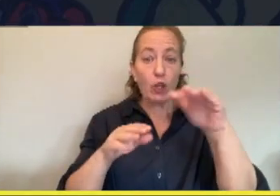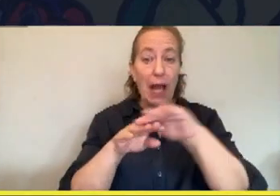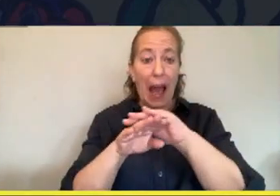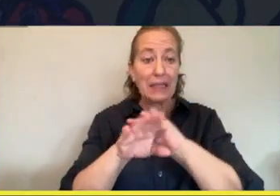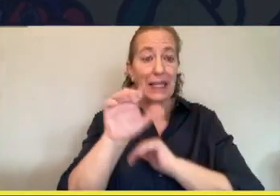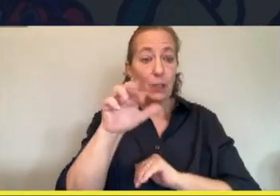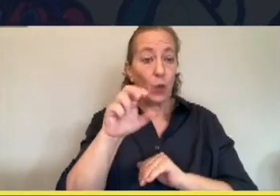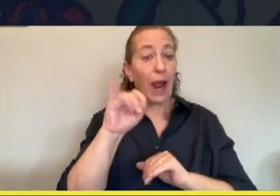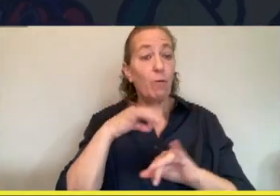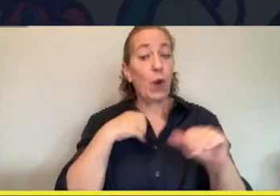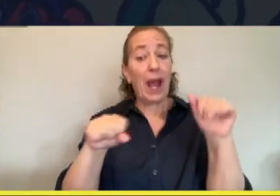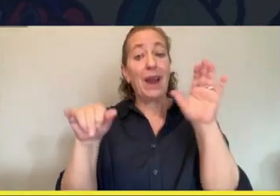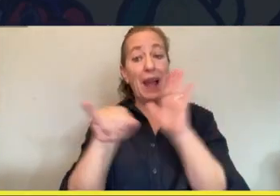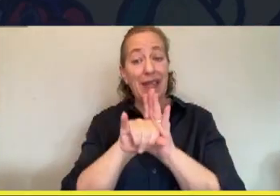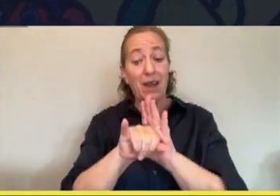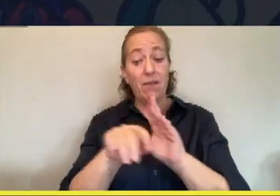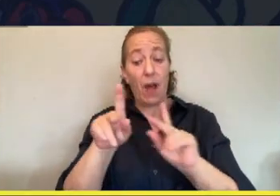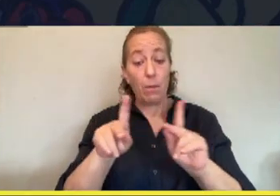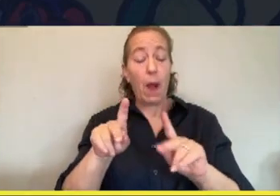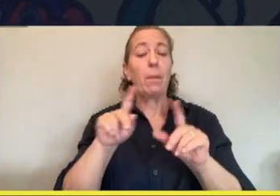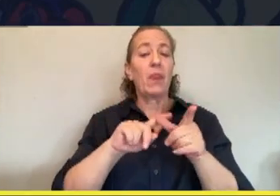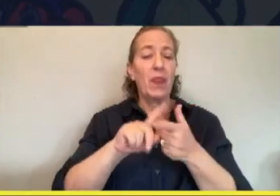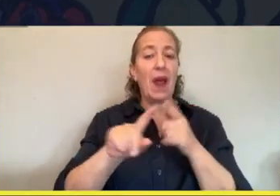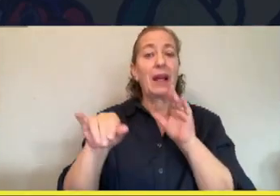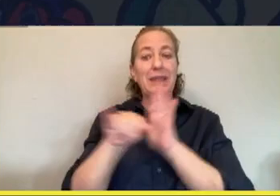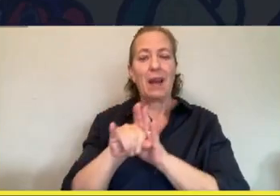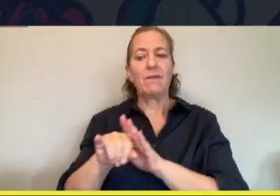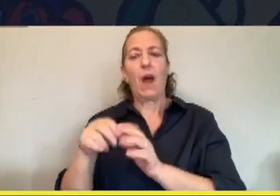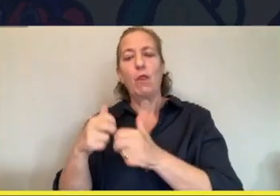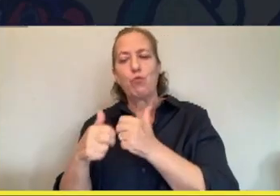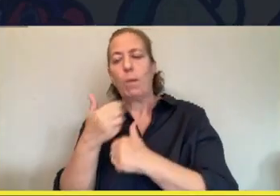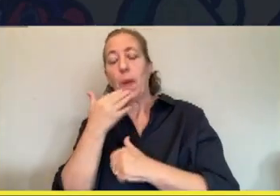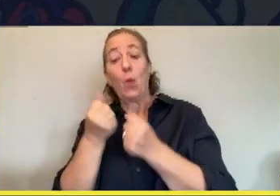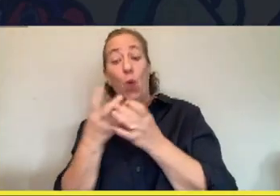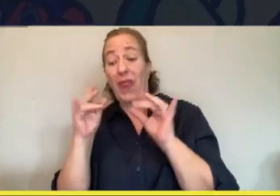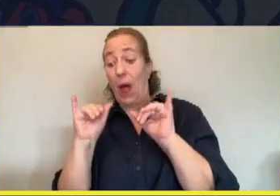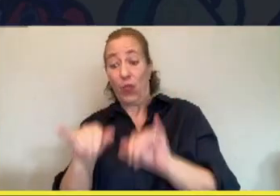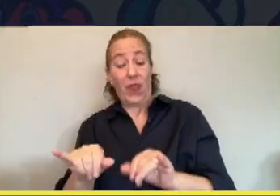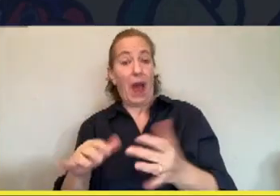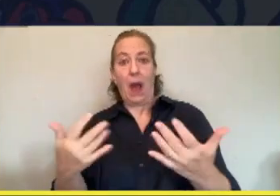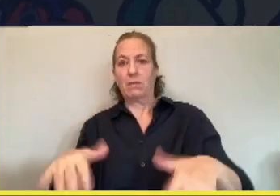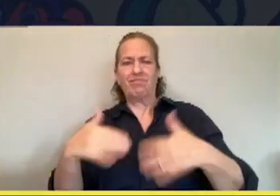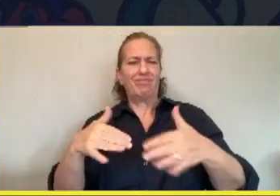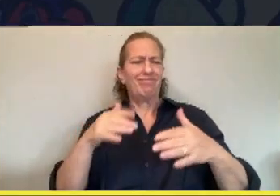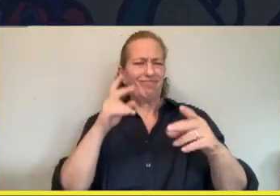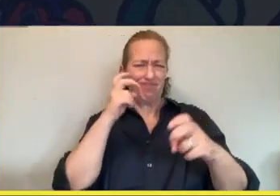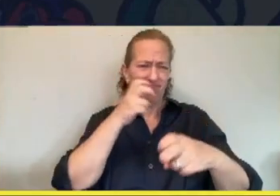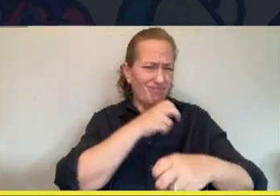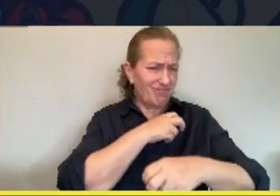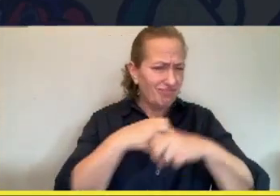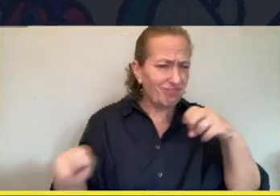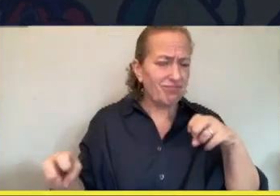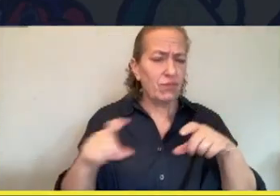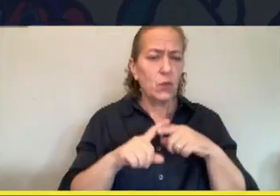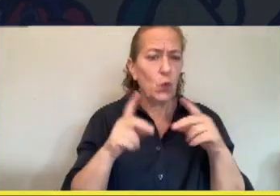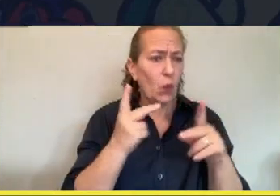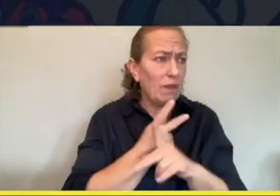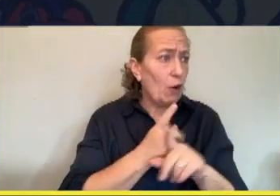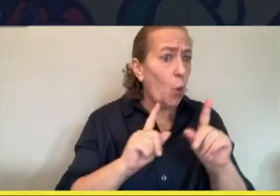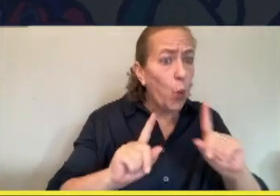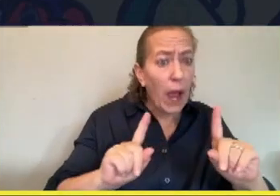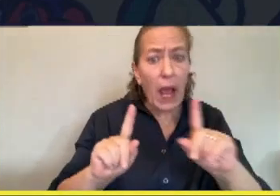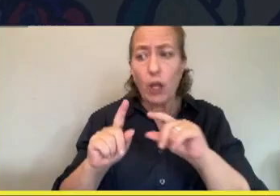better identify the problem. Without that, we face real challenges in figuring out where the problems are and how to address